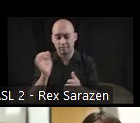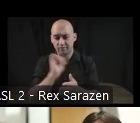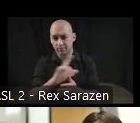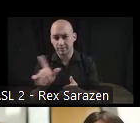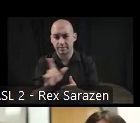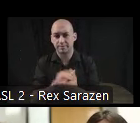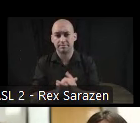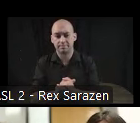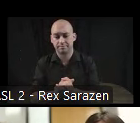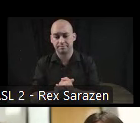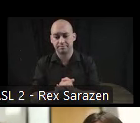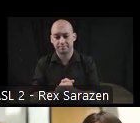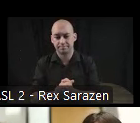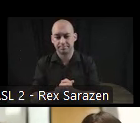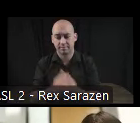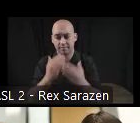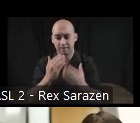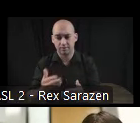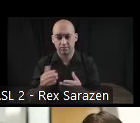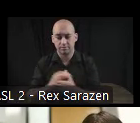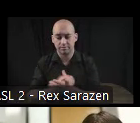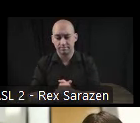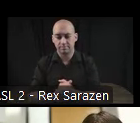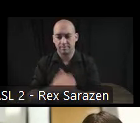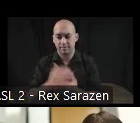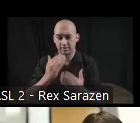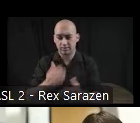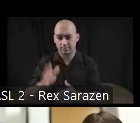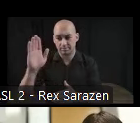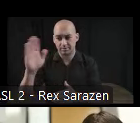Thank you. Thank you. Bye-bye. Bye.